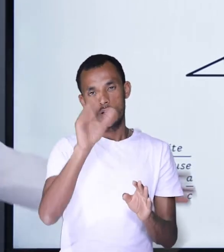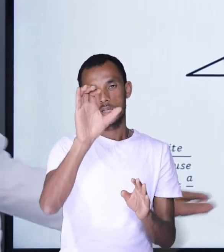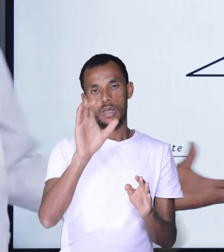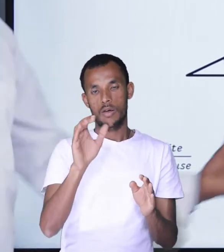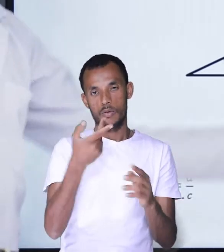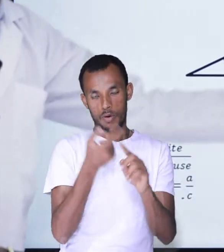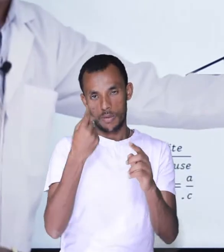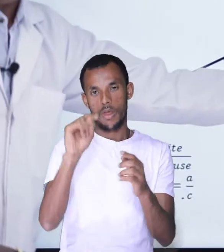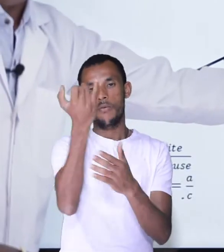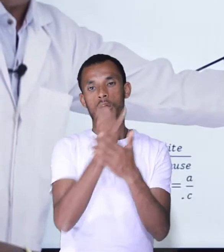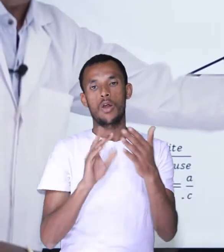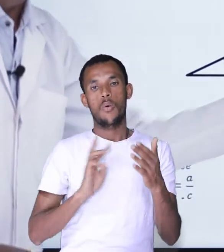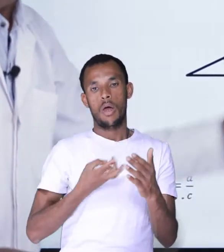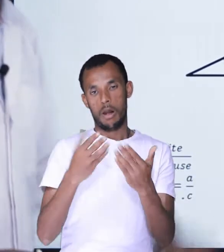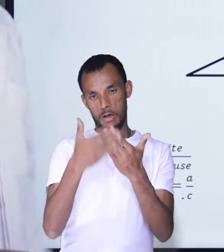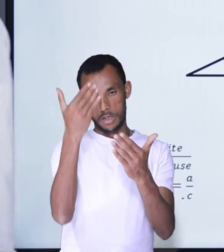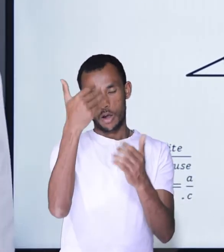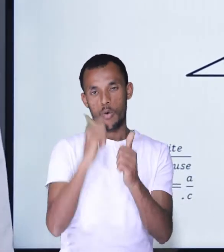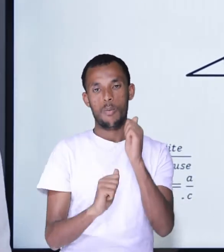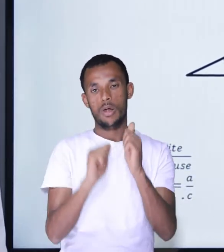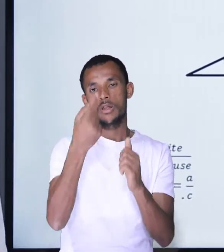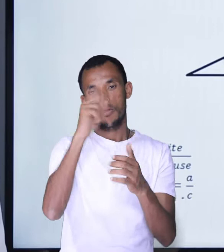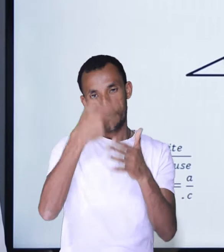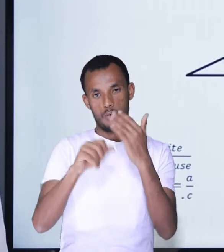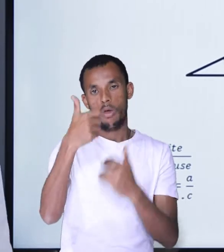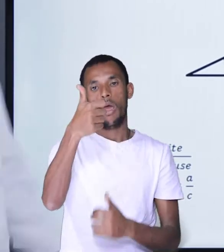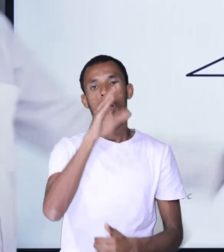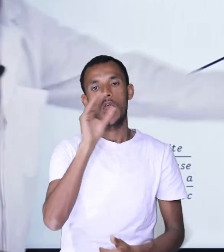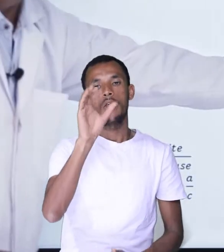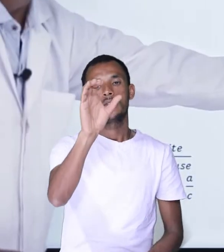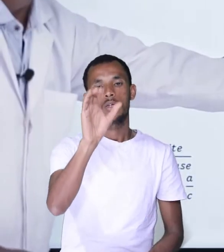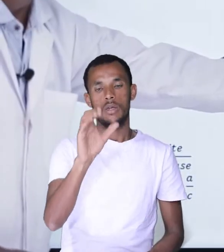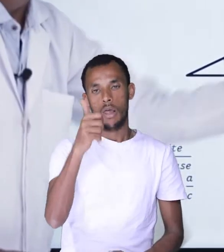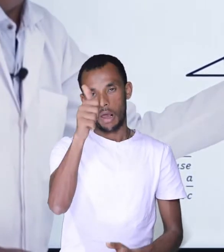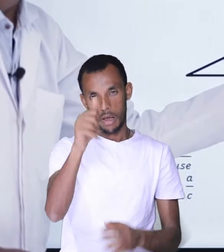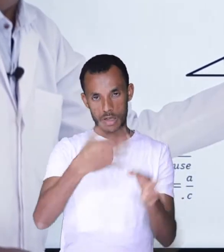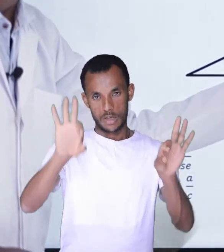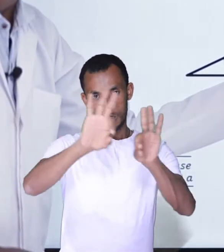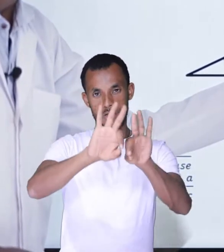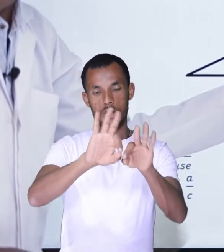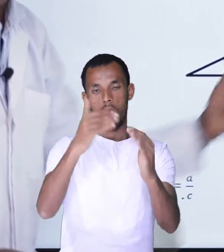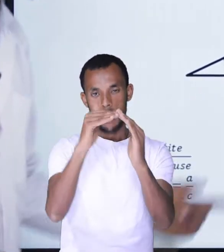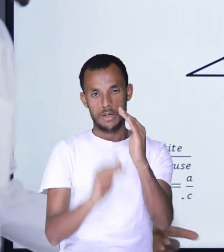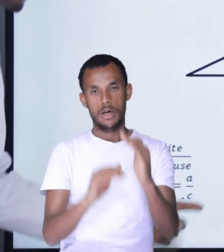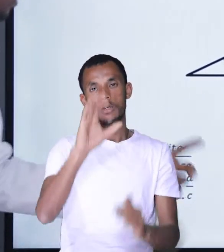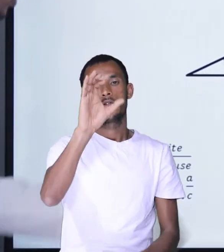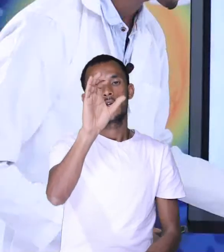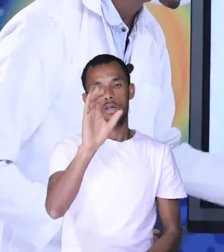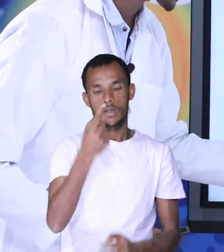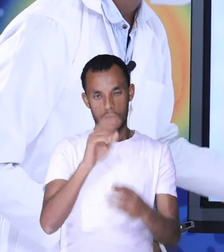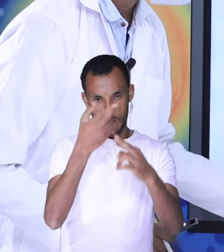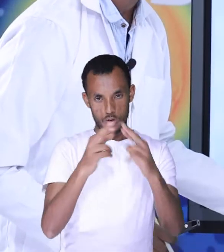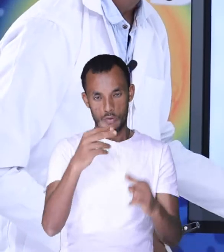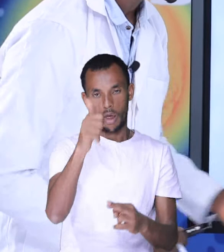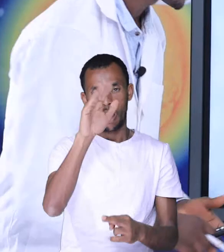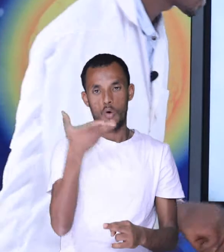we can easily compare the values of A and C. A is necessarily less than C, so that the ratio of